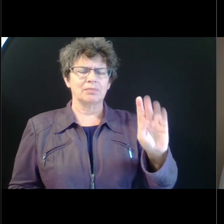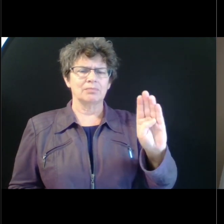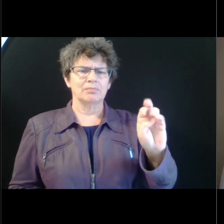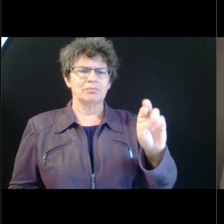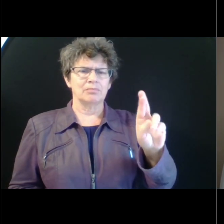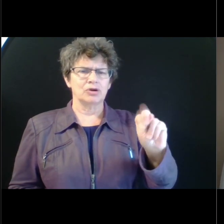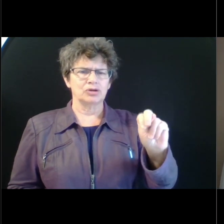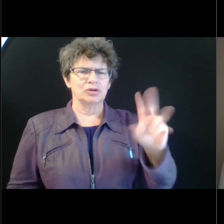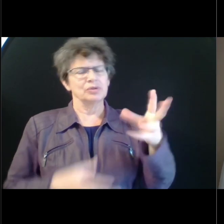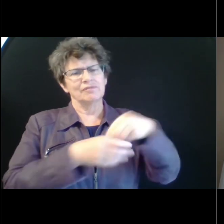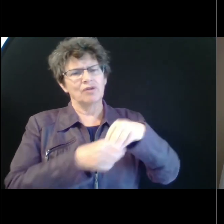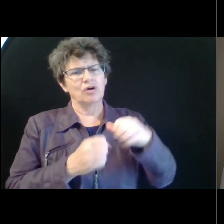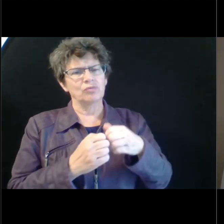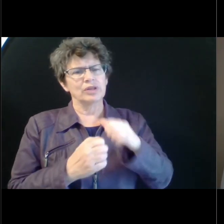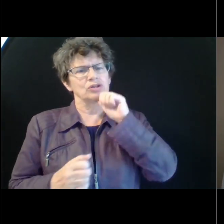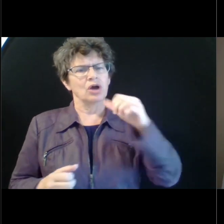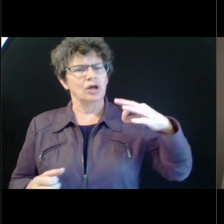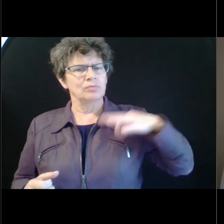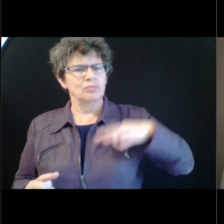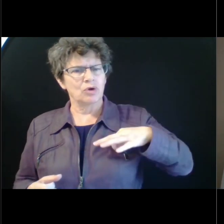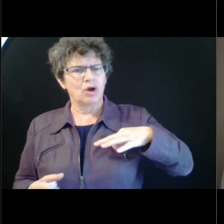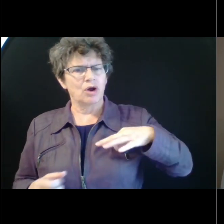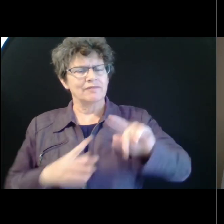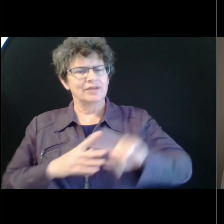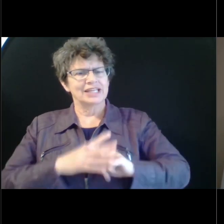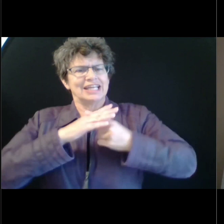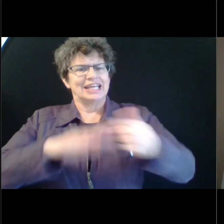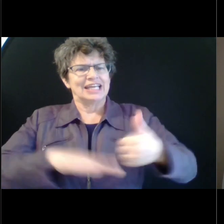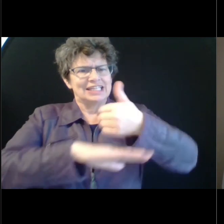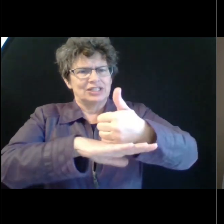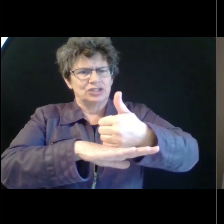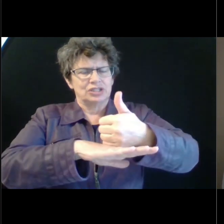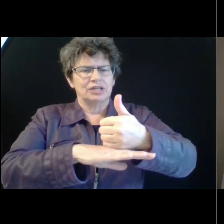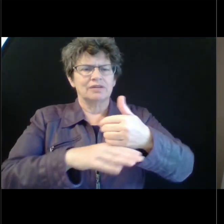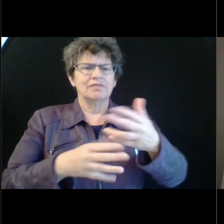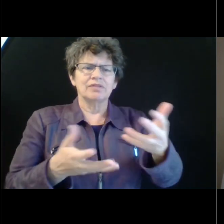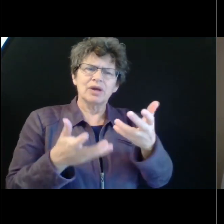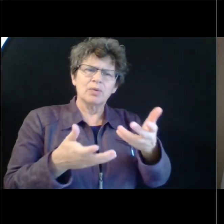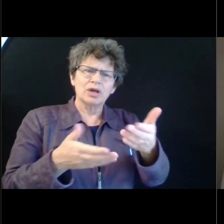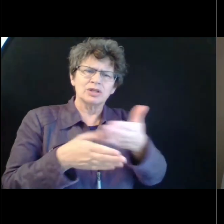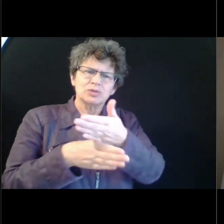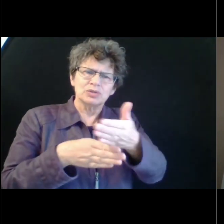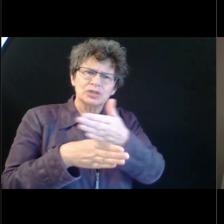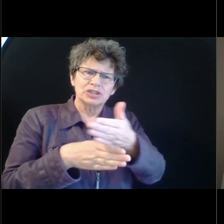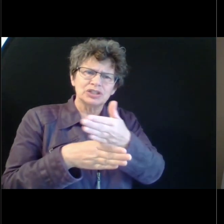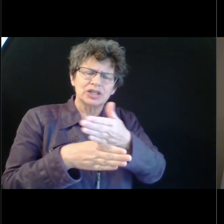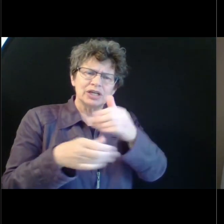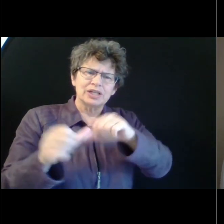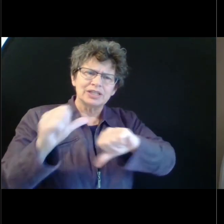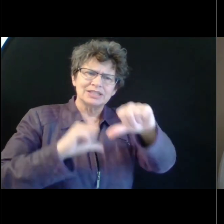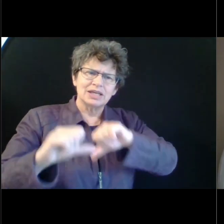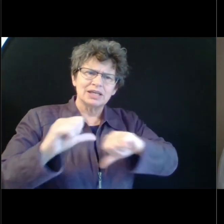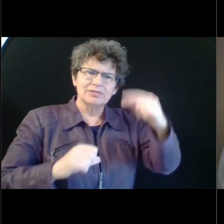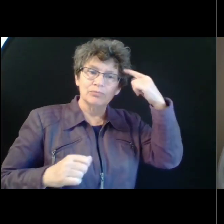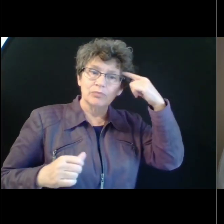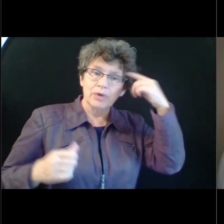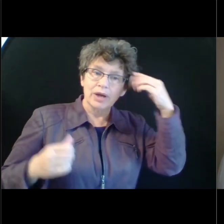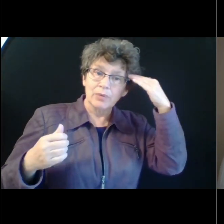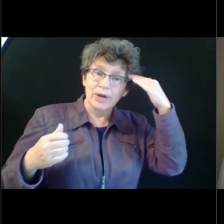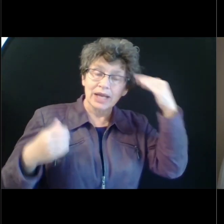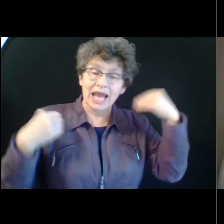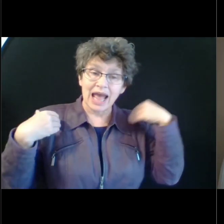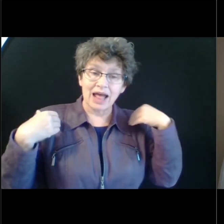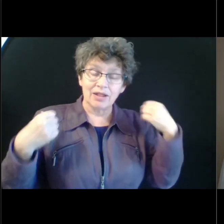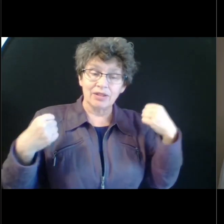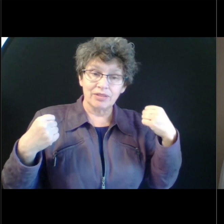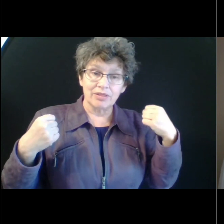and their goal is to share the science of brain health and resilience and help people work on achievable goals.